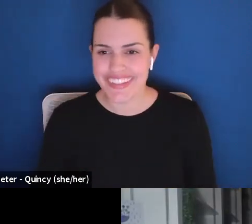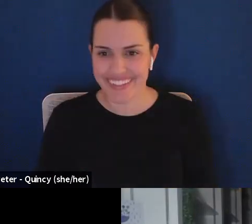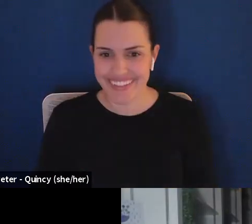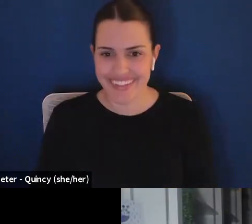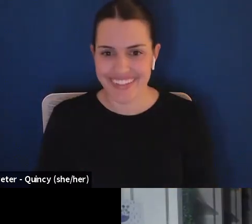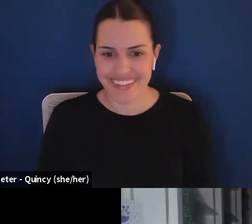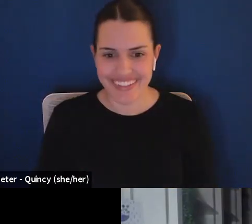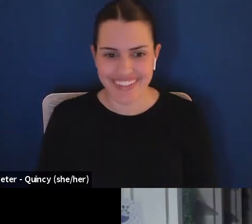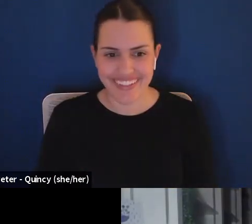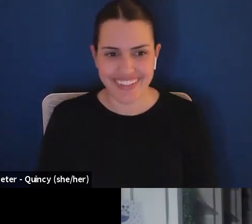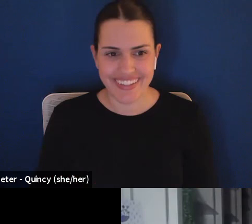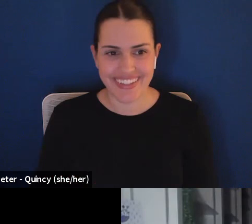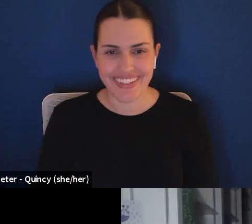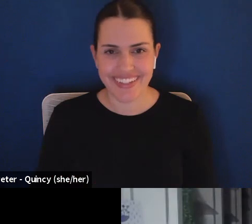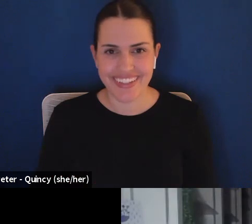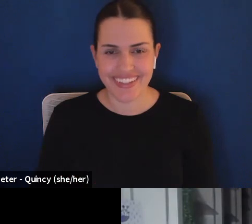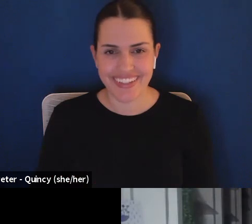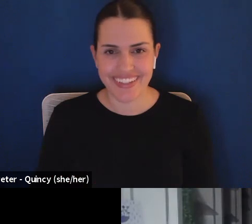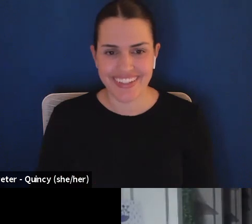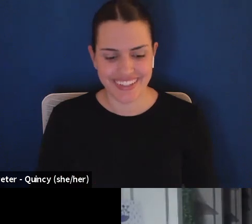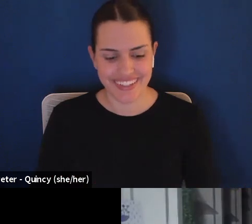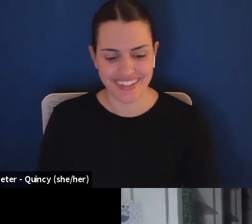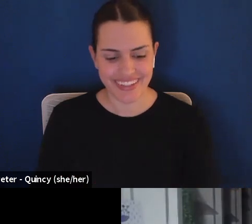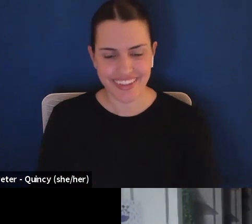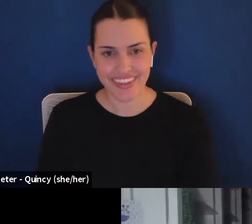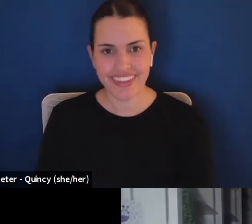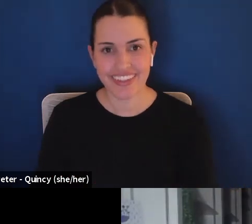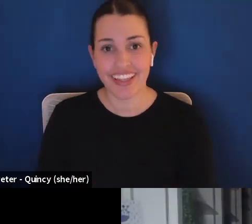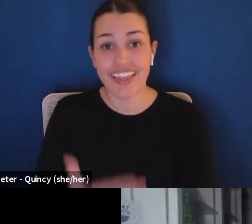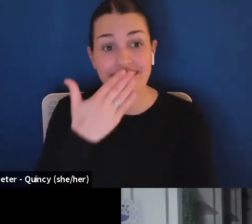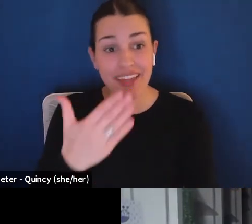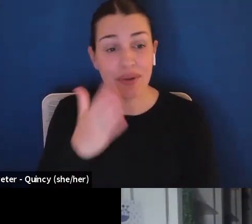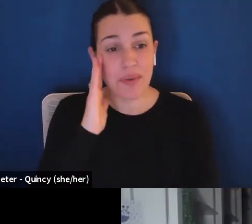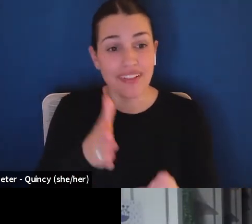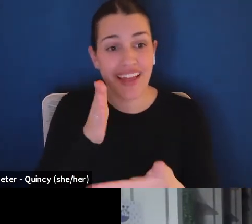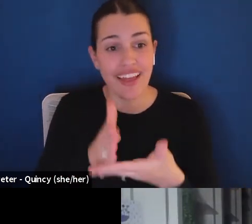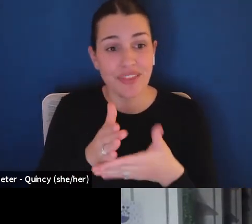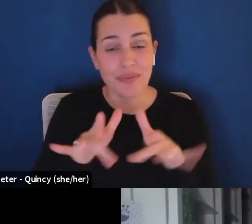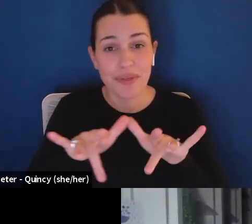Thank you so much. I'm going to go ahead and stop the recording.